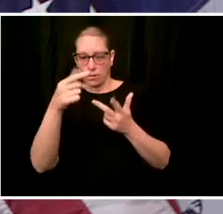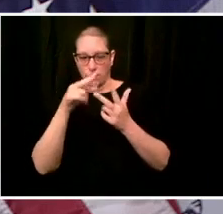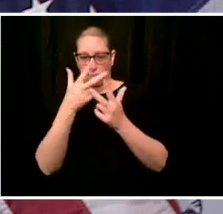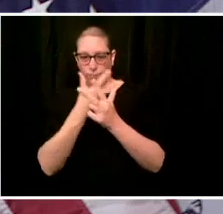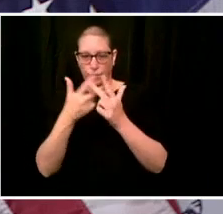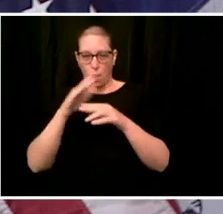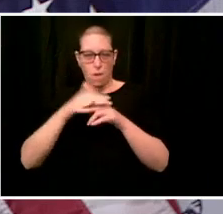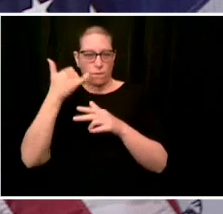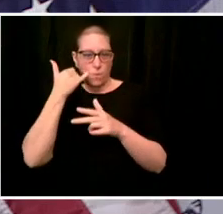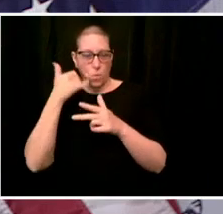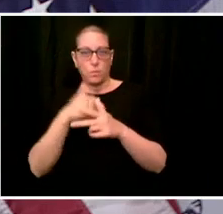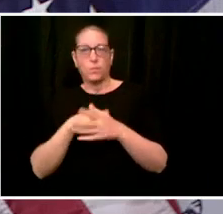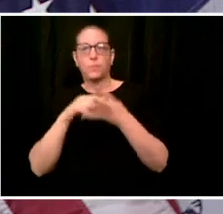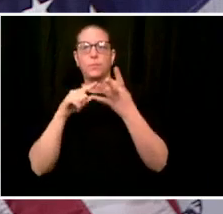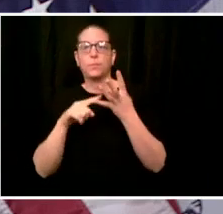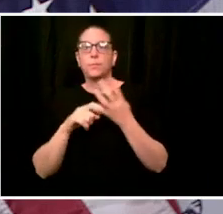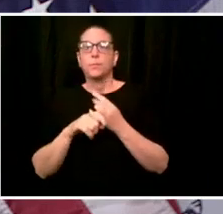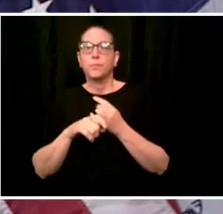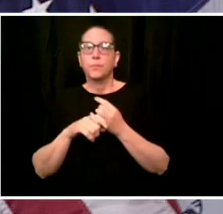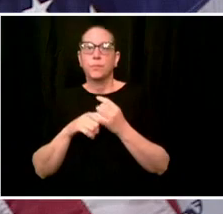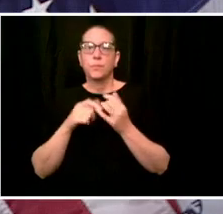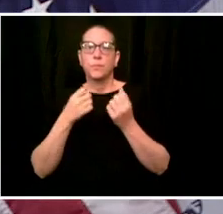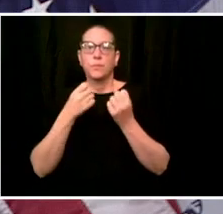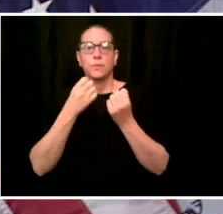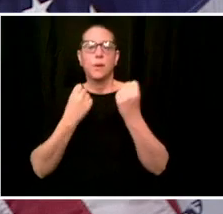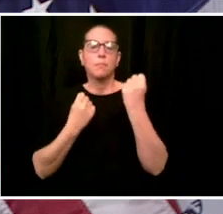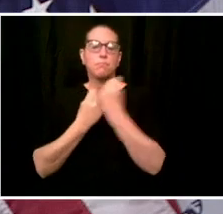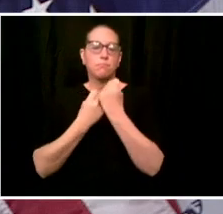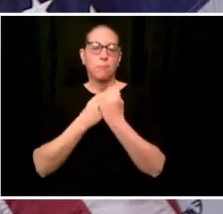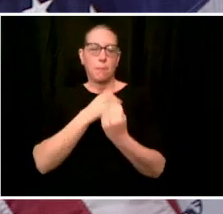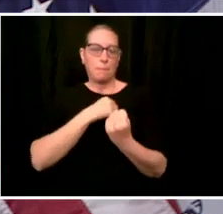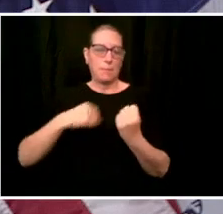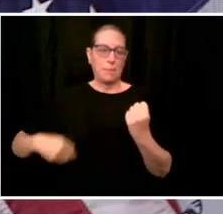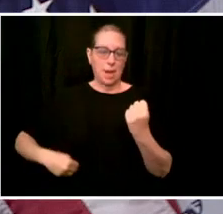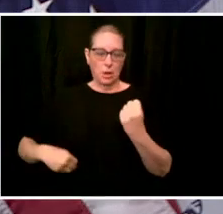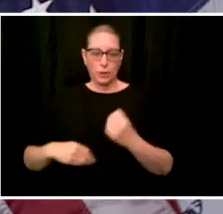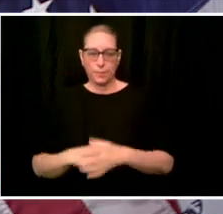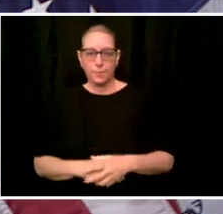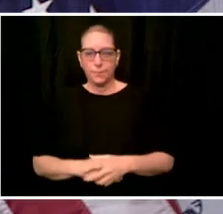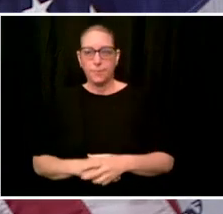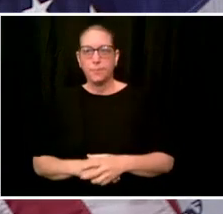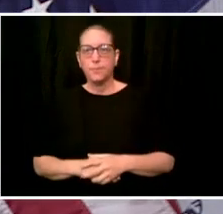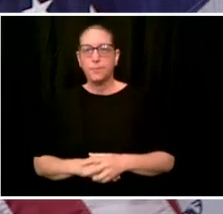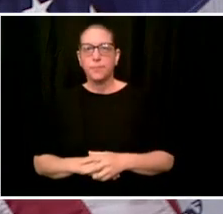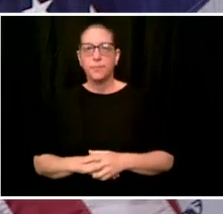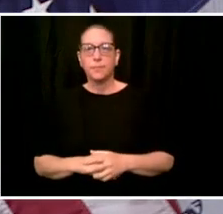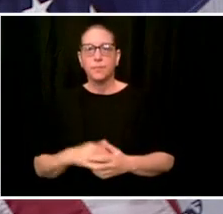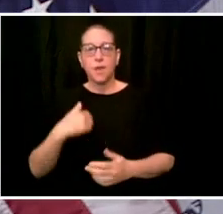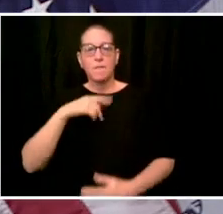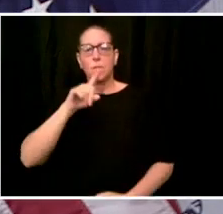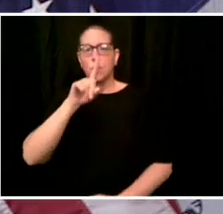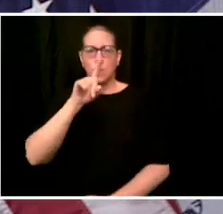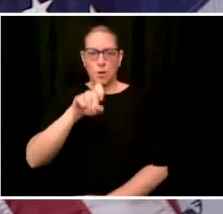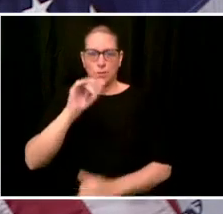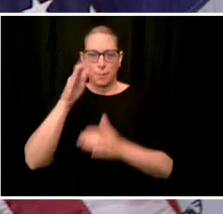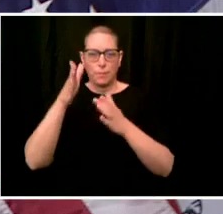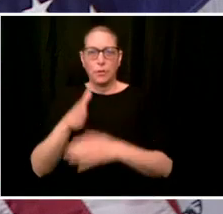Hi, Mayor. I wanted to ask you because Dr. Fauci is beginning to testify, as you know, in front of the Senate. And we already know that he's going to be telling us